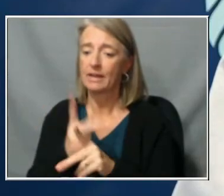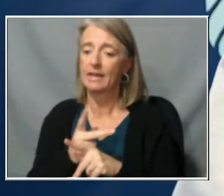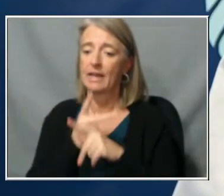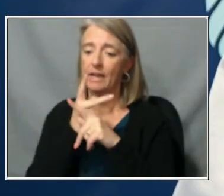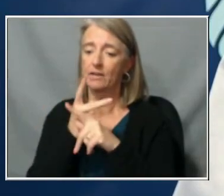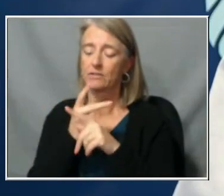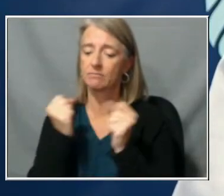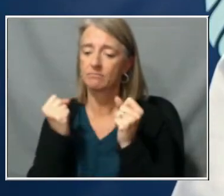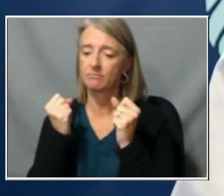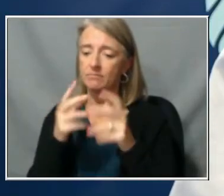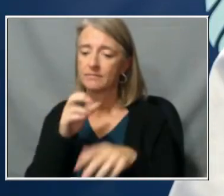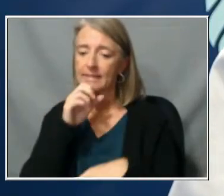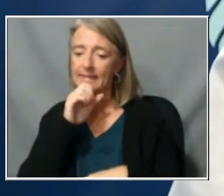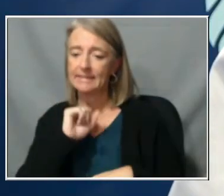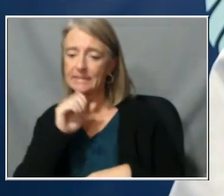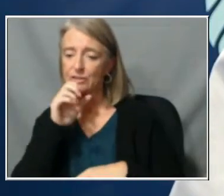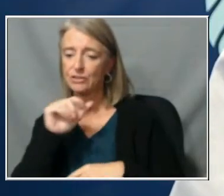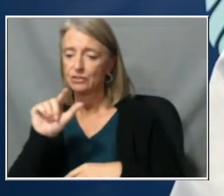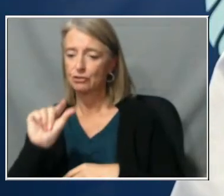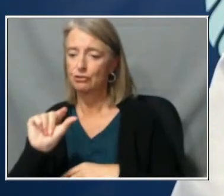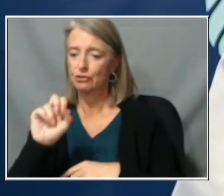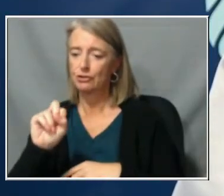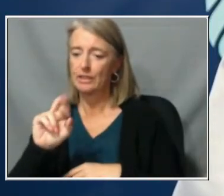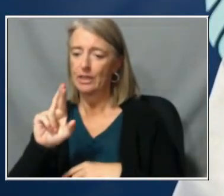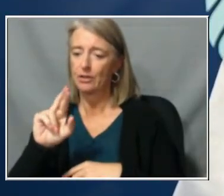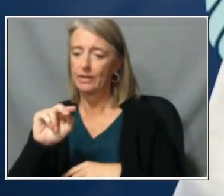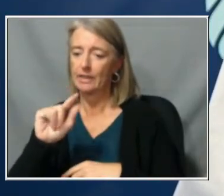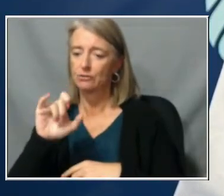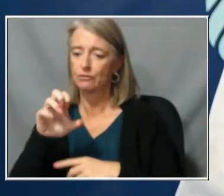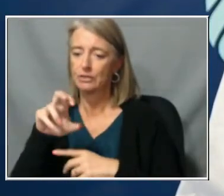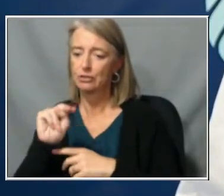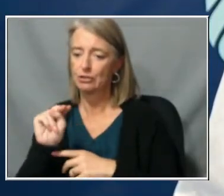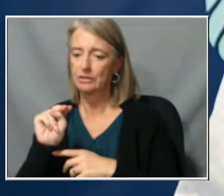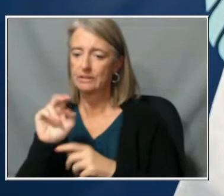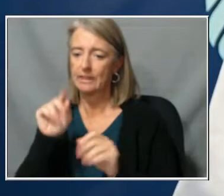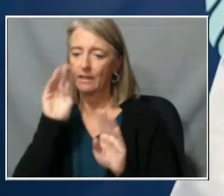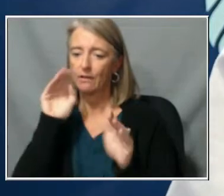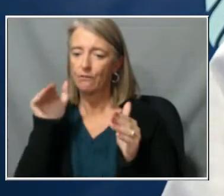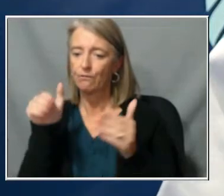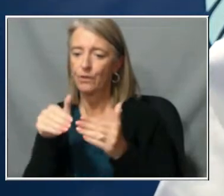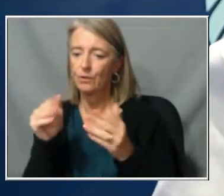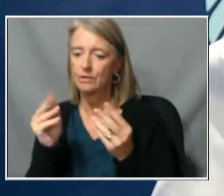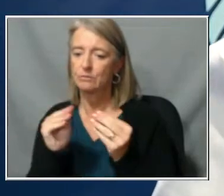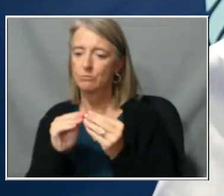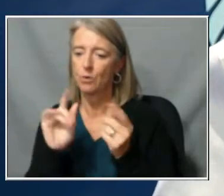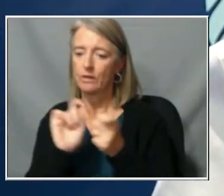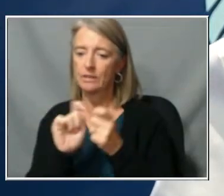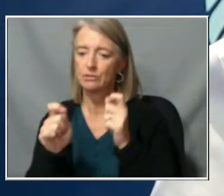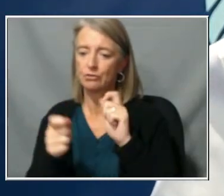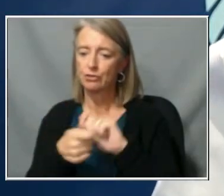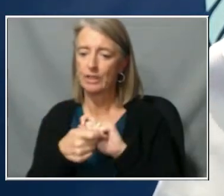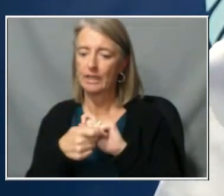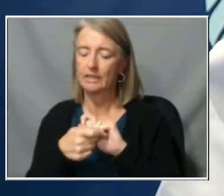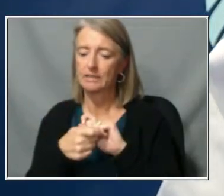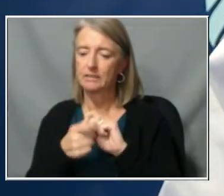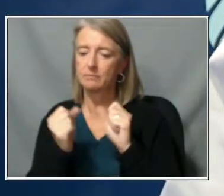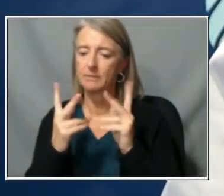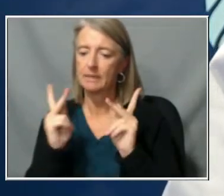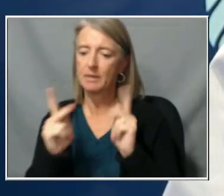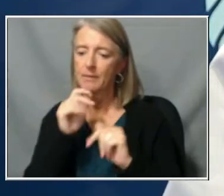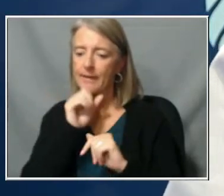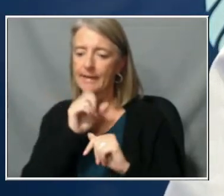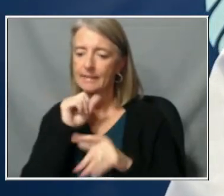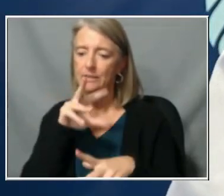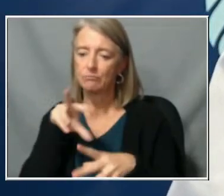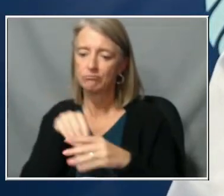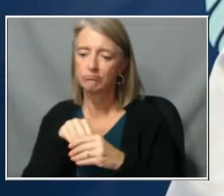a geriatrician is going to be able to focus in on some things that change as many people age, which include things